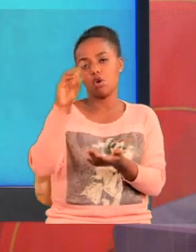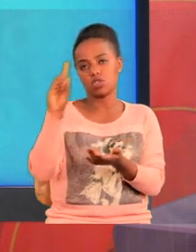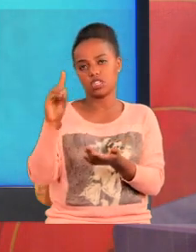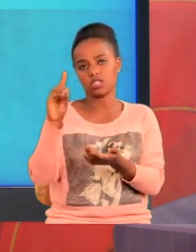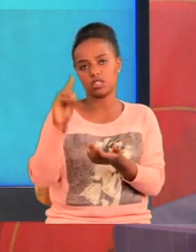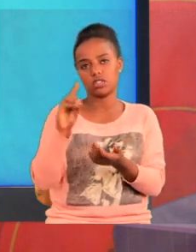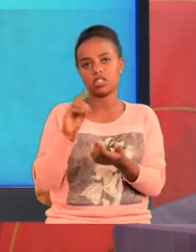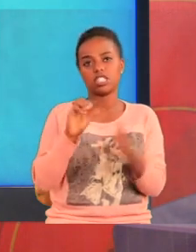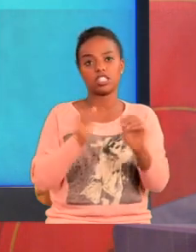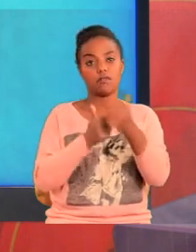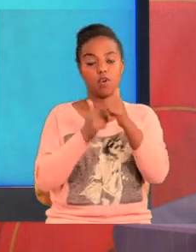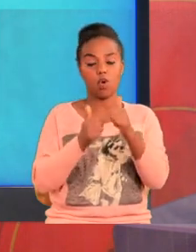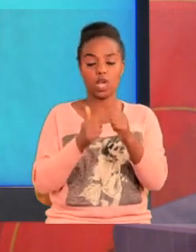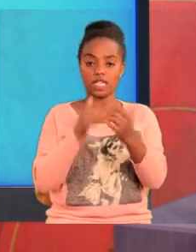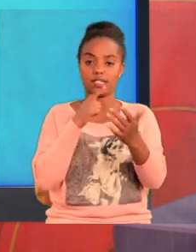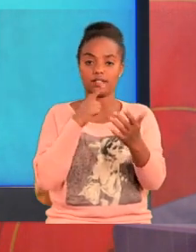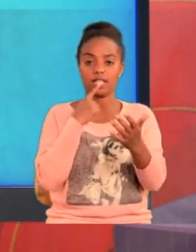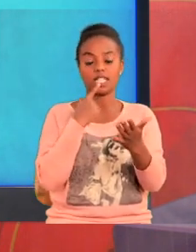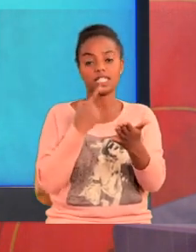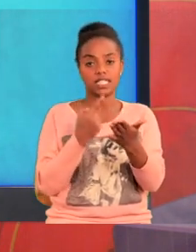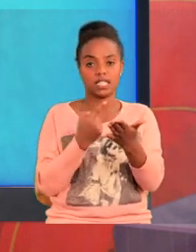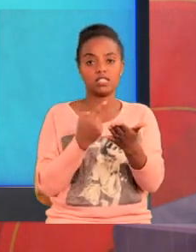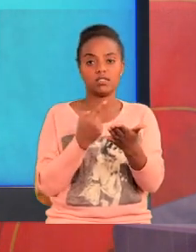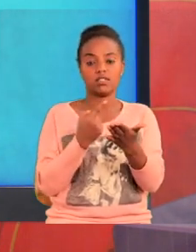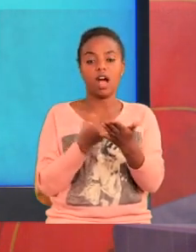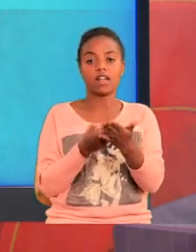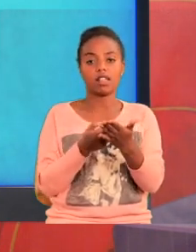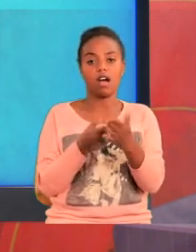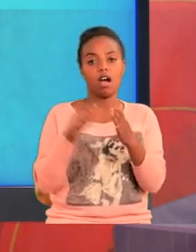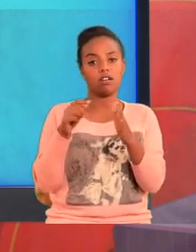of the following data set: